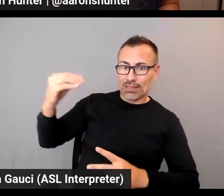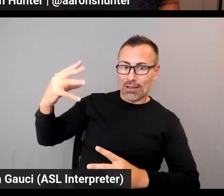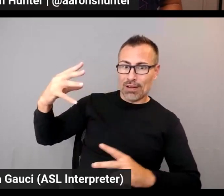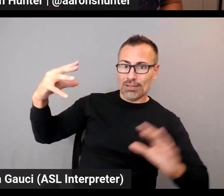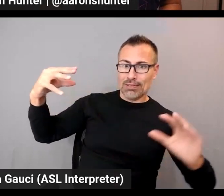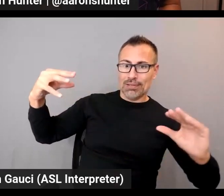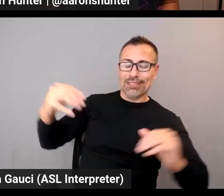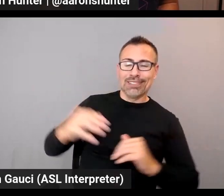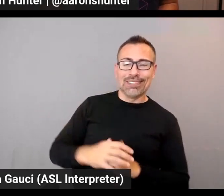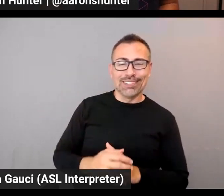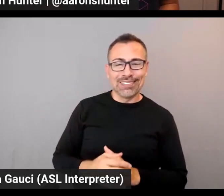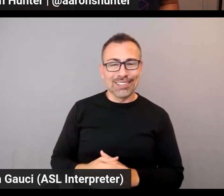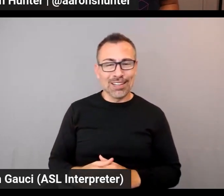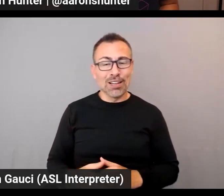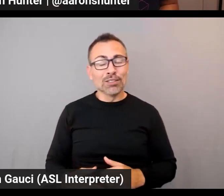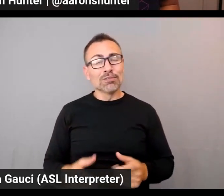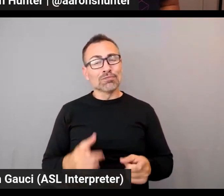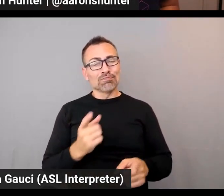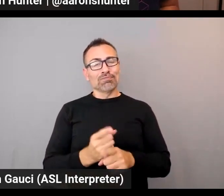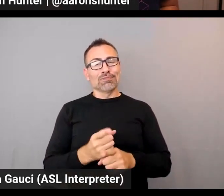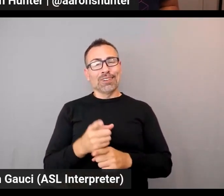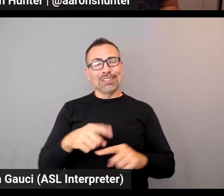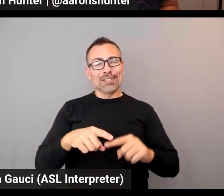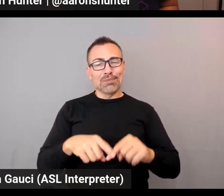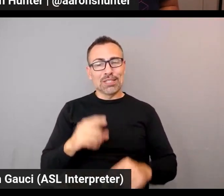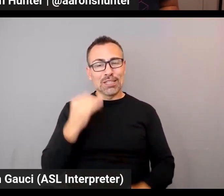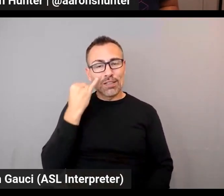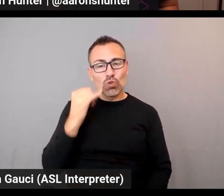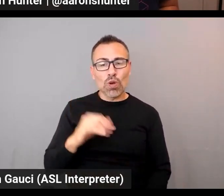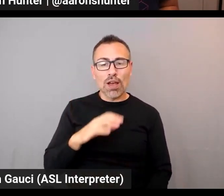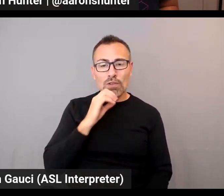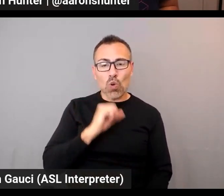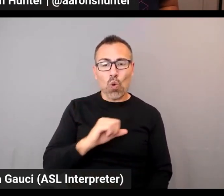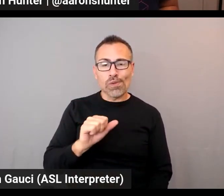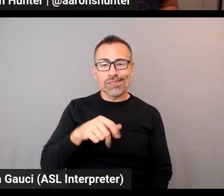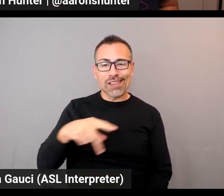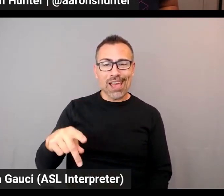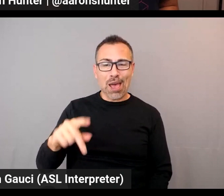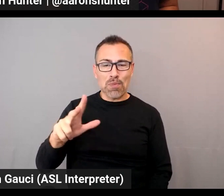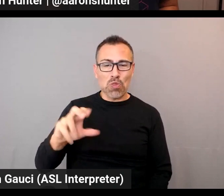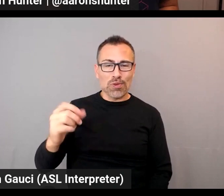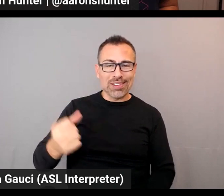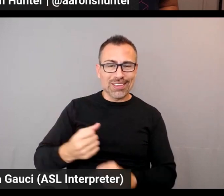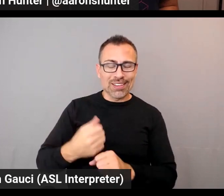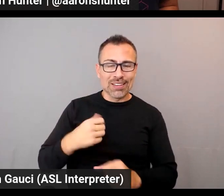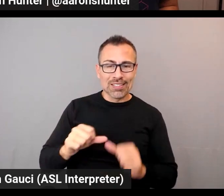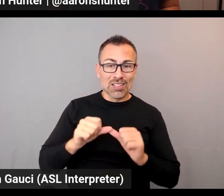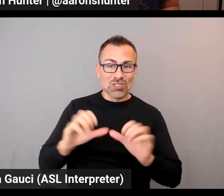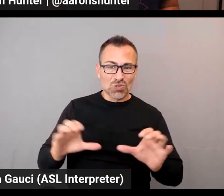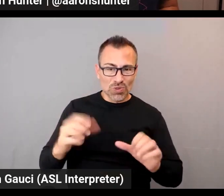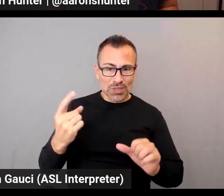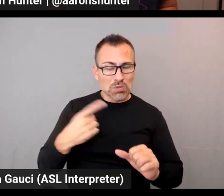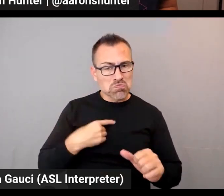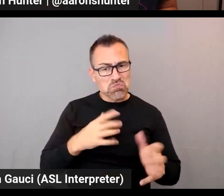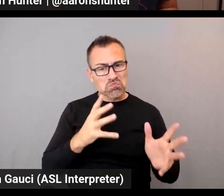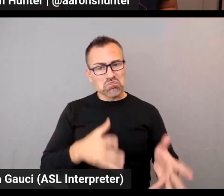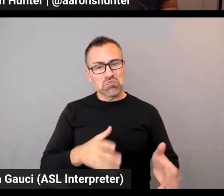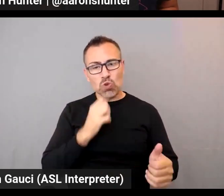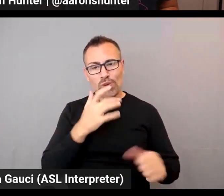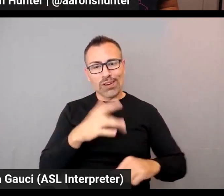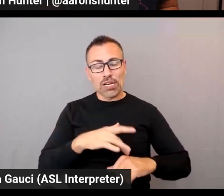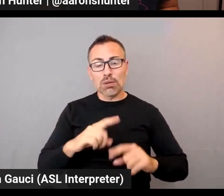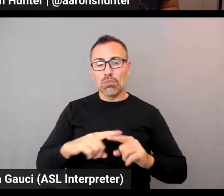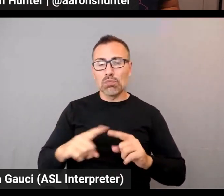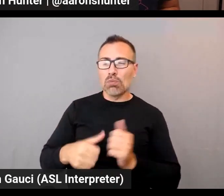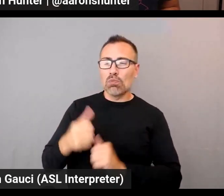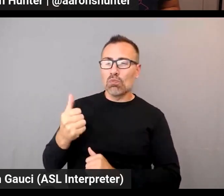your 30-year-old application that's doing something, you don't want to touch it, then probably you can keep it on .NET Framework. But for most applications that you're running